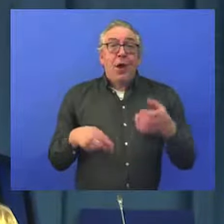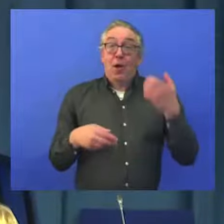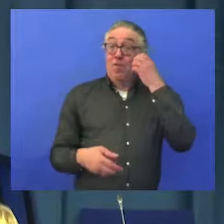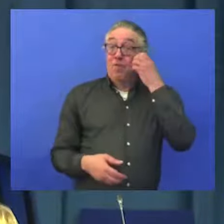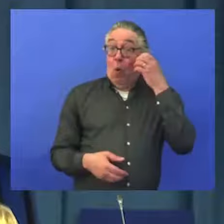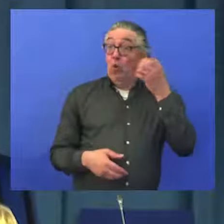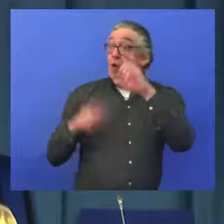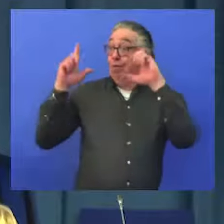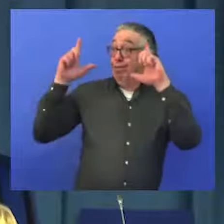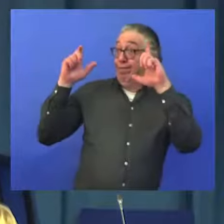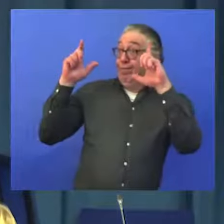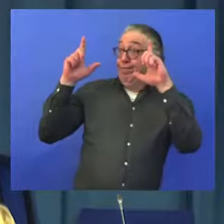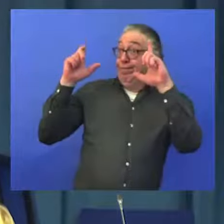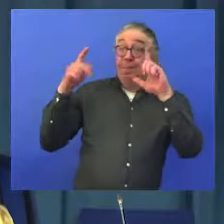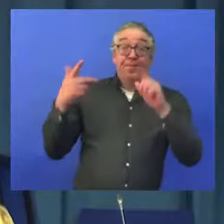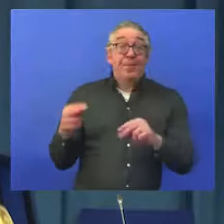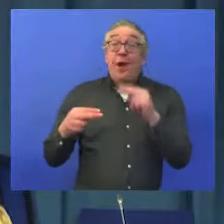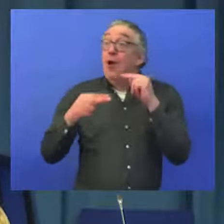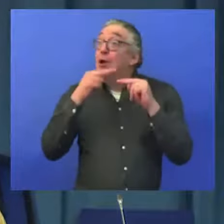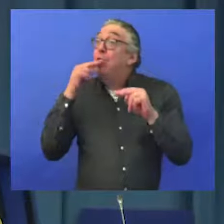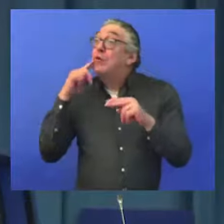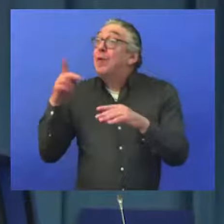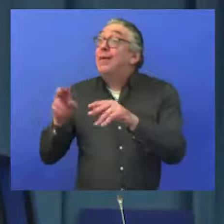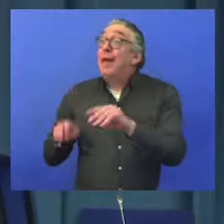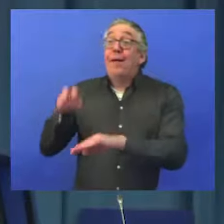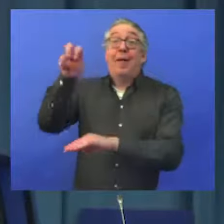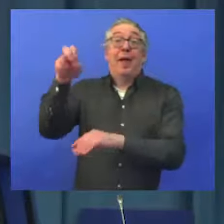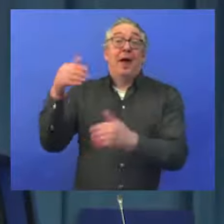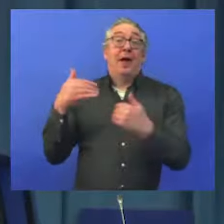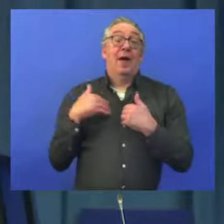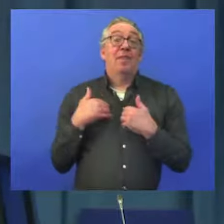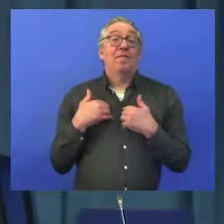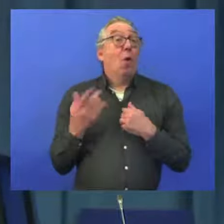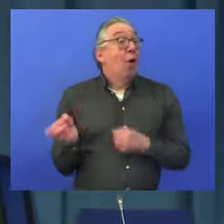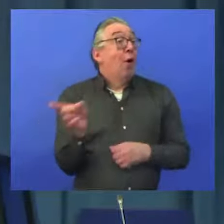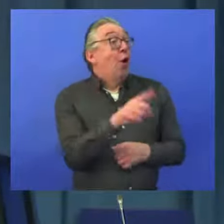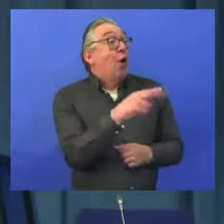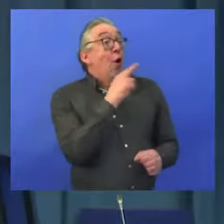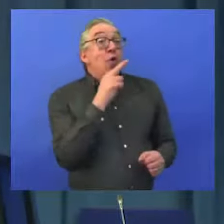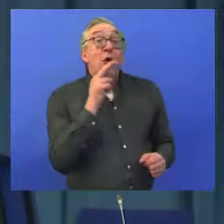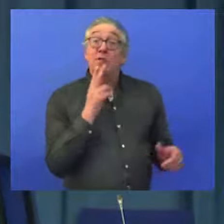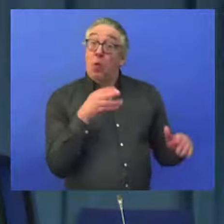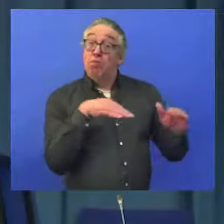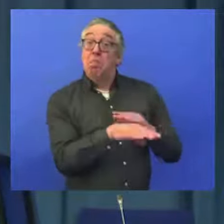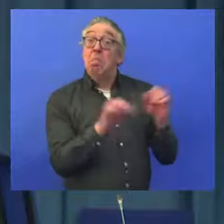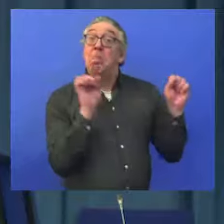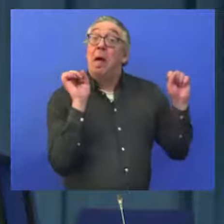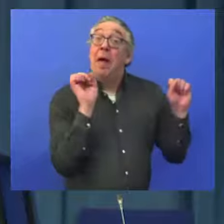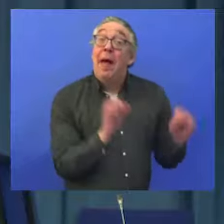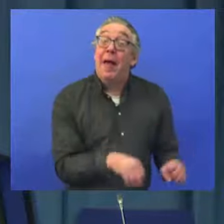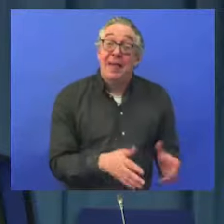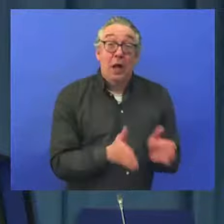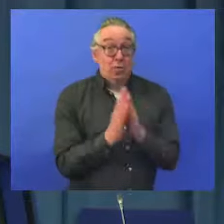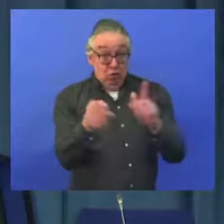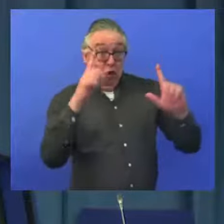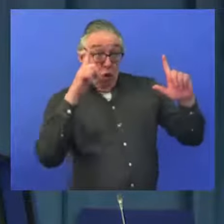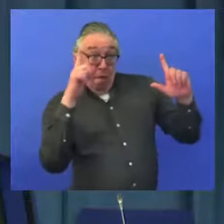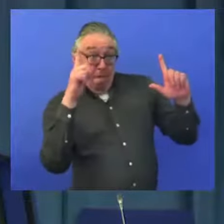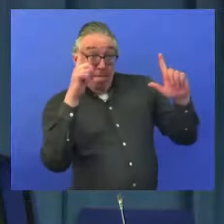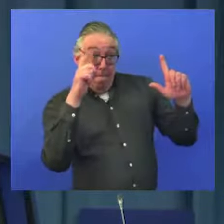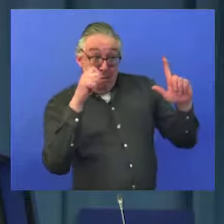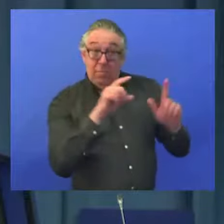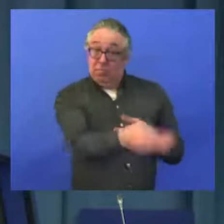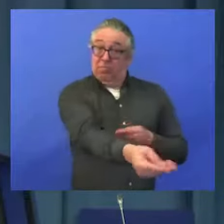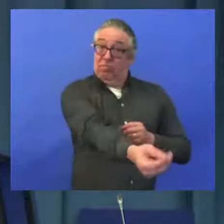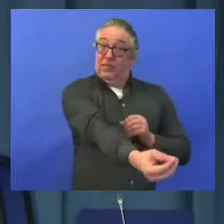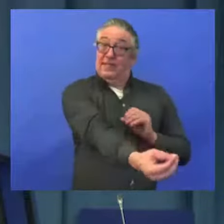has steps at the entrance or maybe has a ramp and is barrier-free? Take a photo and mark it on Waymap. And what we want